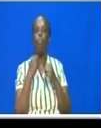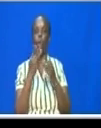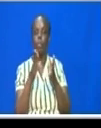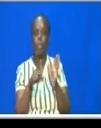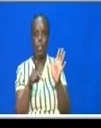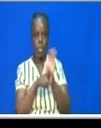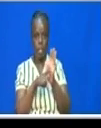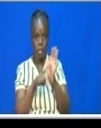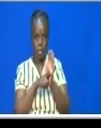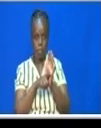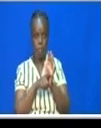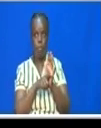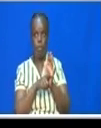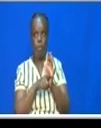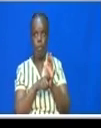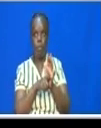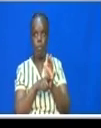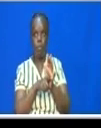negative